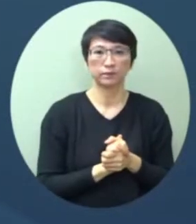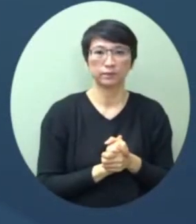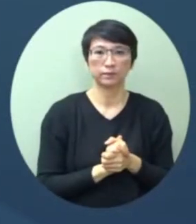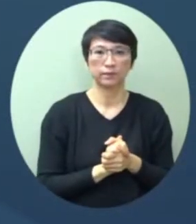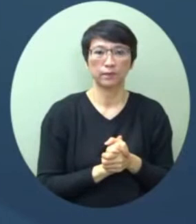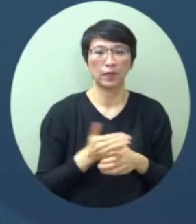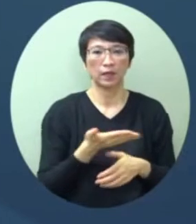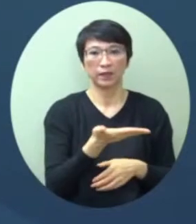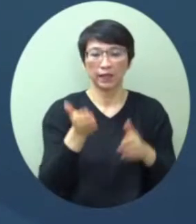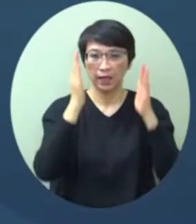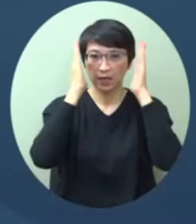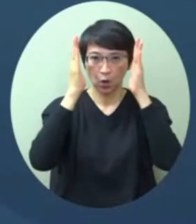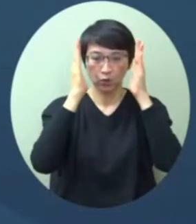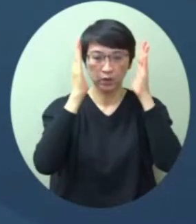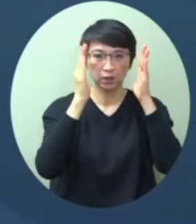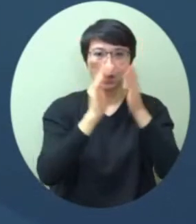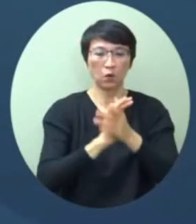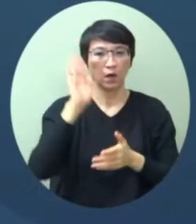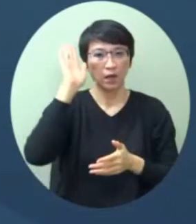relevant universities.